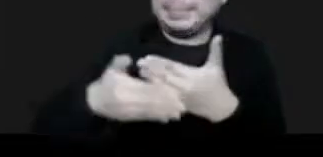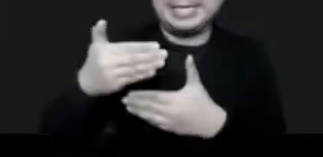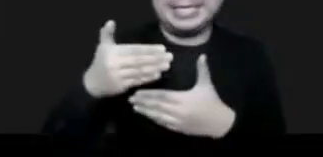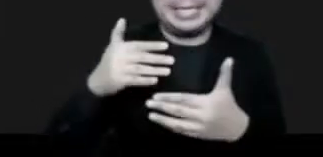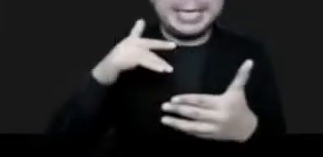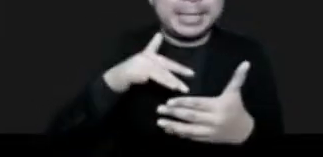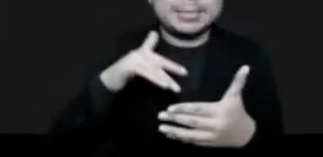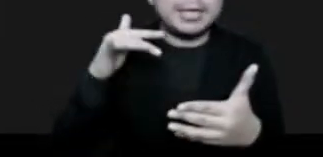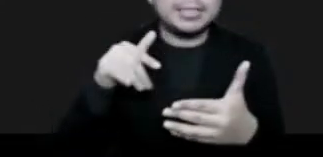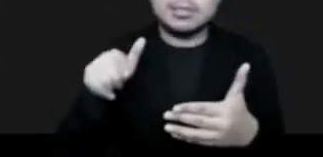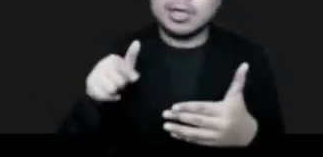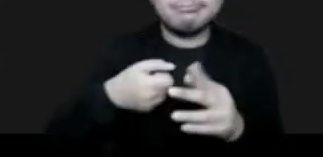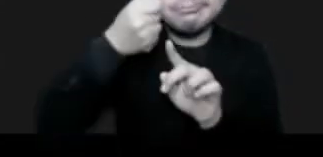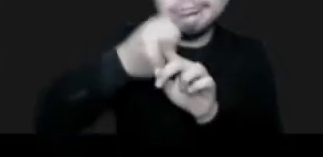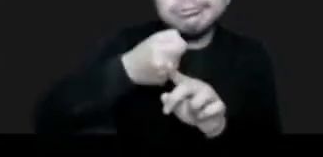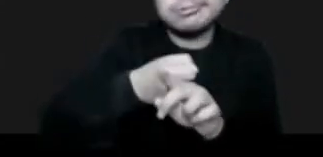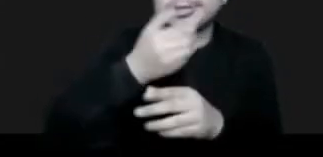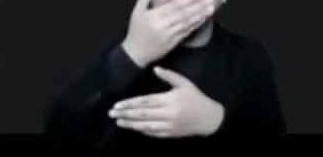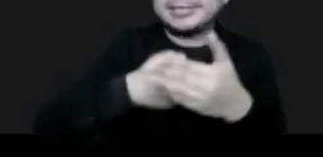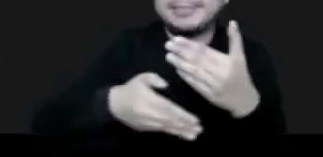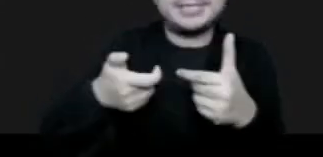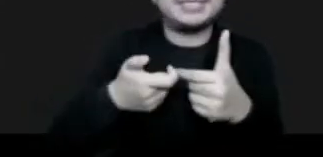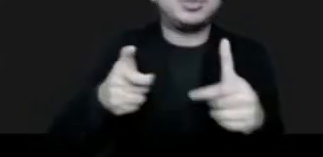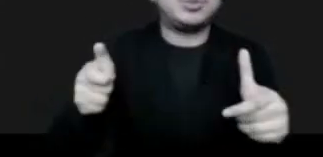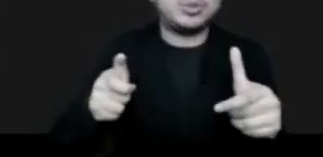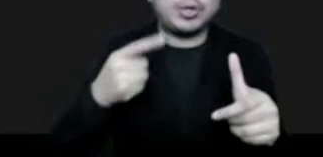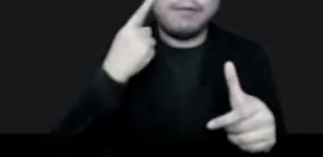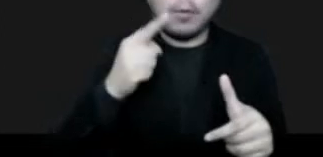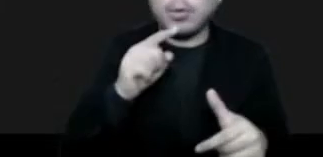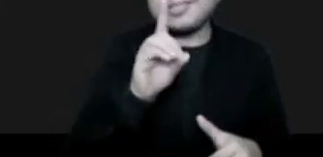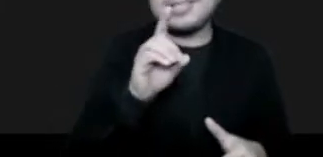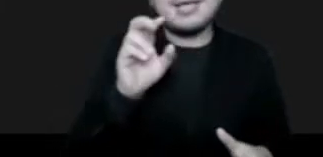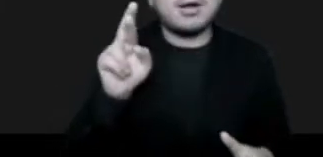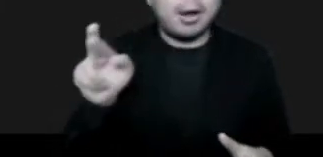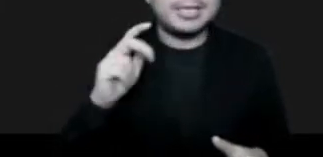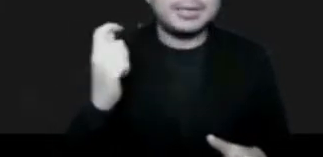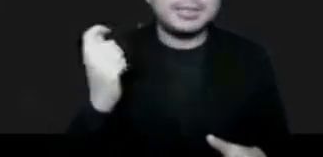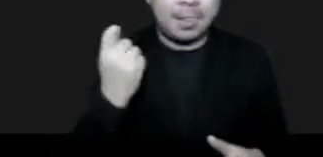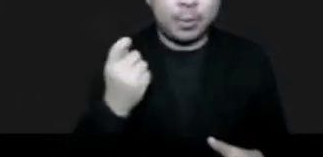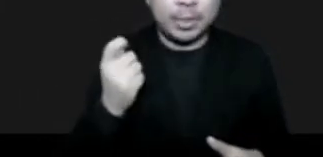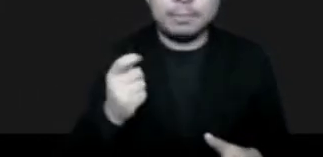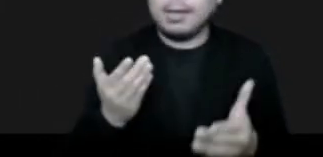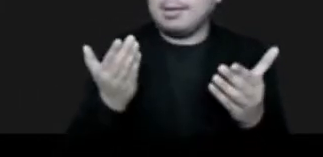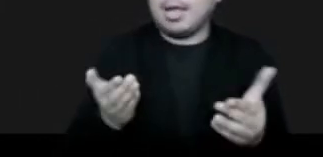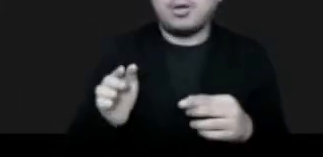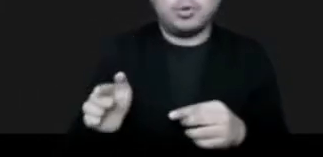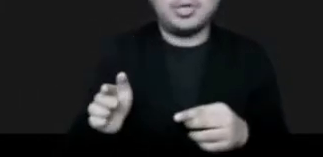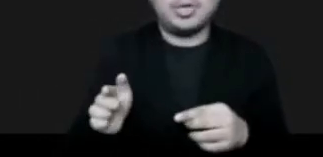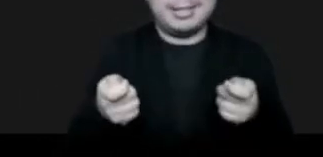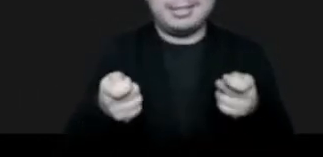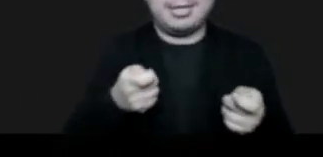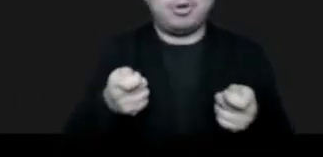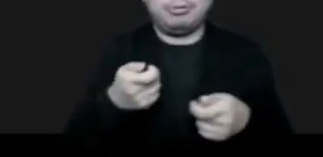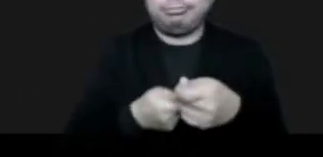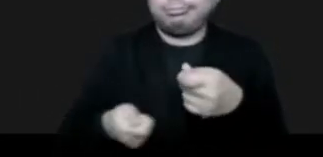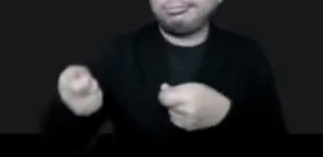disability inclusion, disaster risk reduction in Malawi. He is the acting executive director of the Federation of Disabled